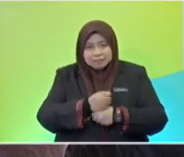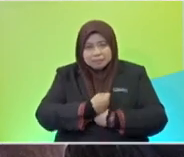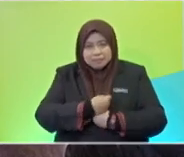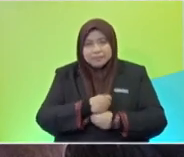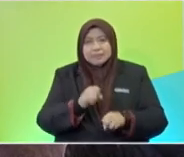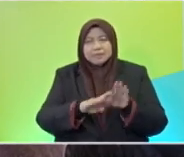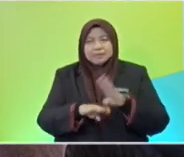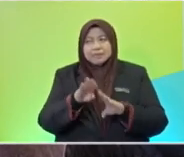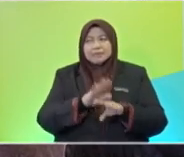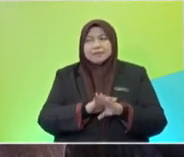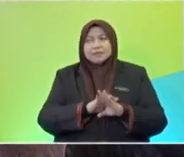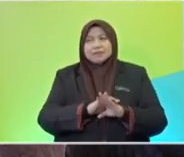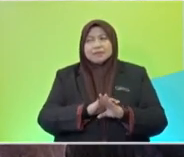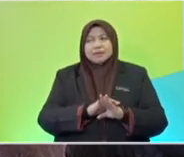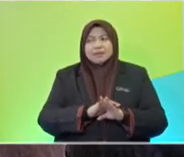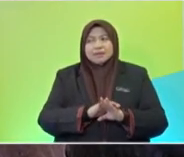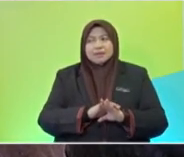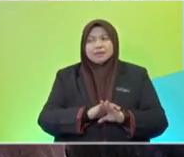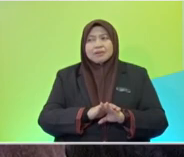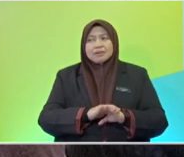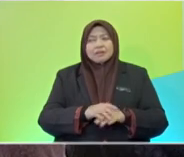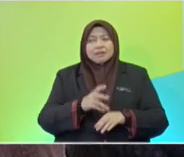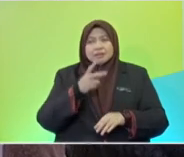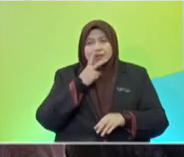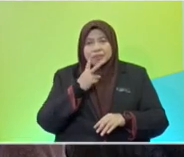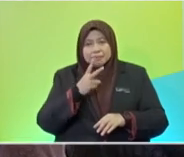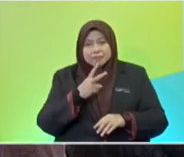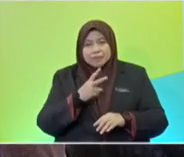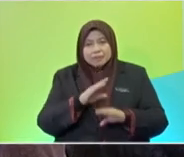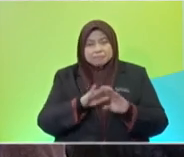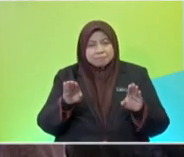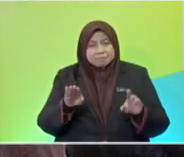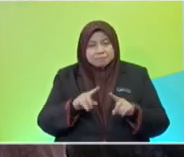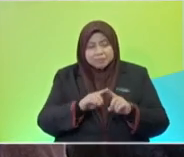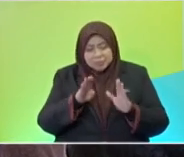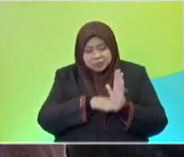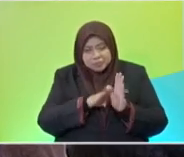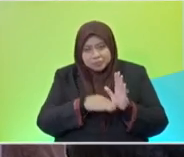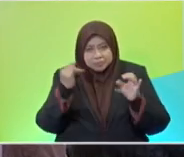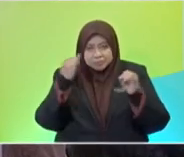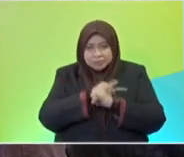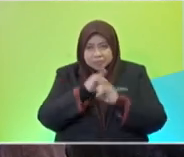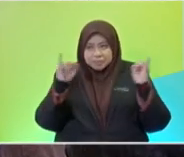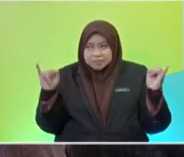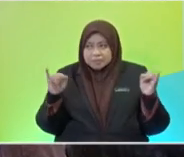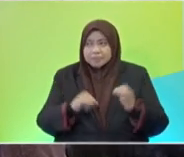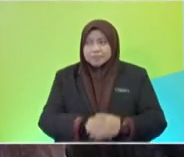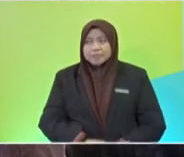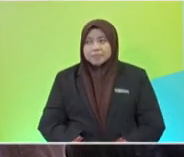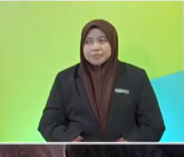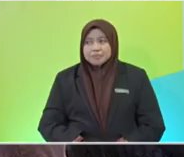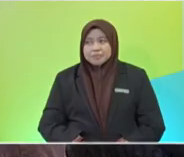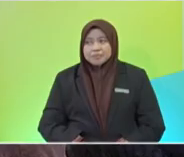my, like if I'm wearing a ring or if there's any scars on my hand, you can't see that, right? Okay.